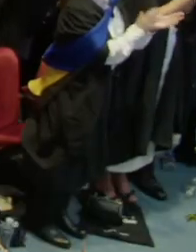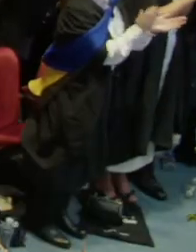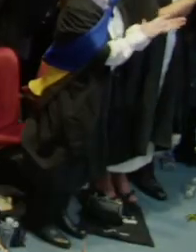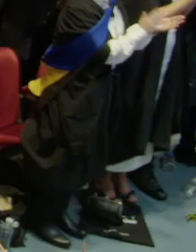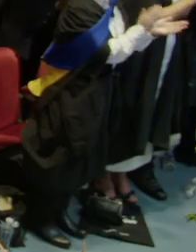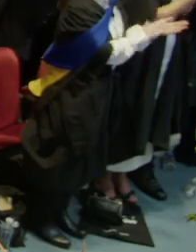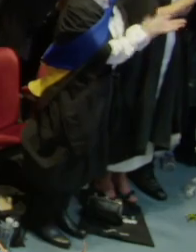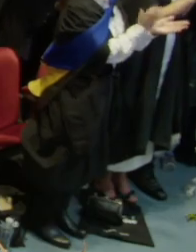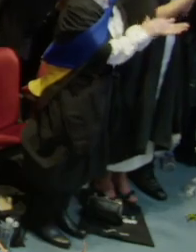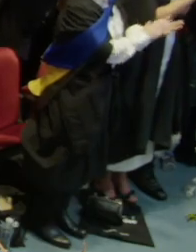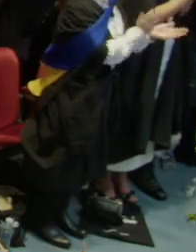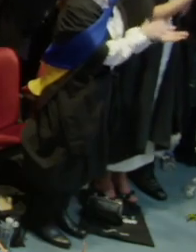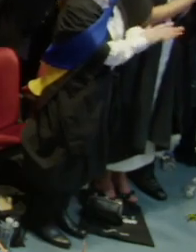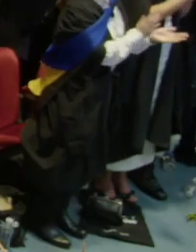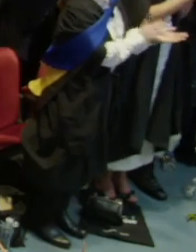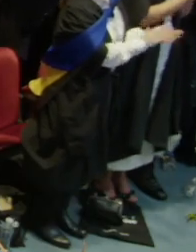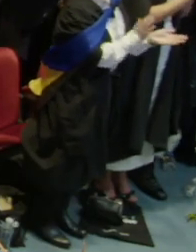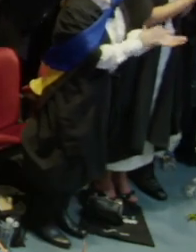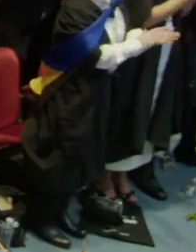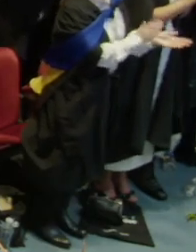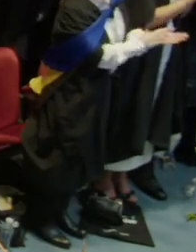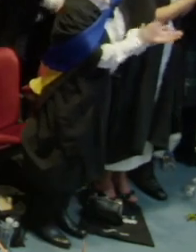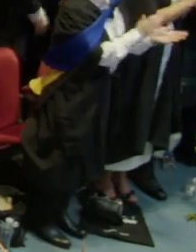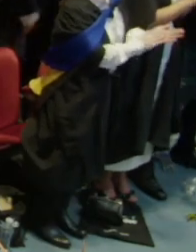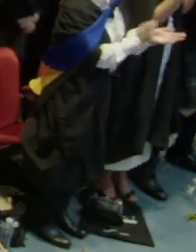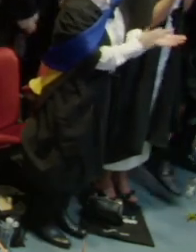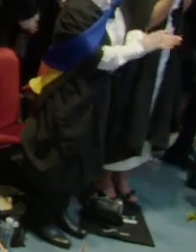Okay. Thank you.